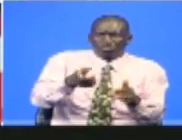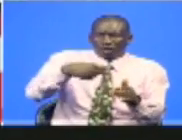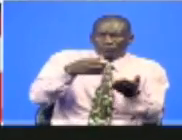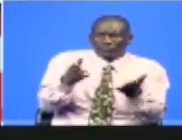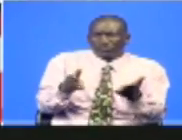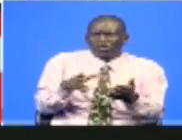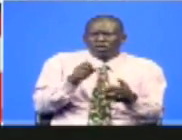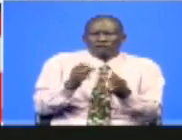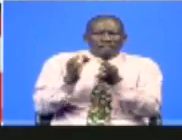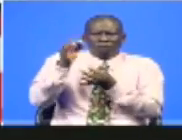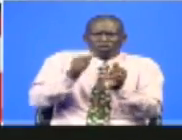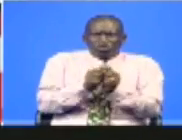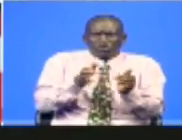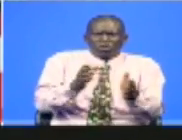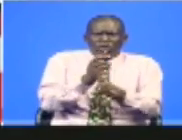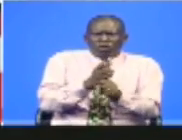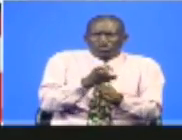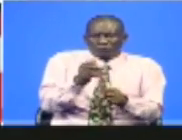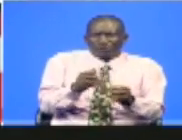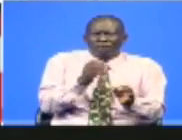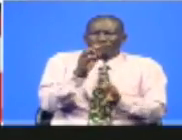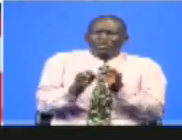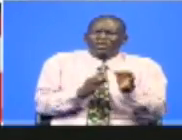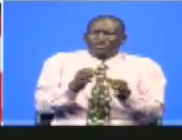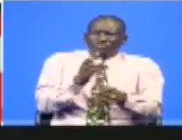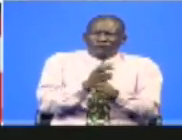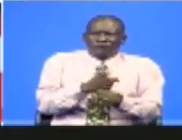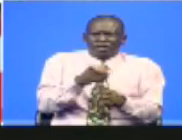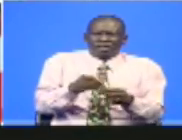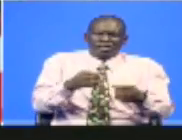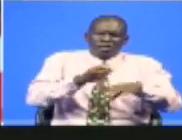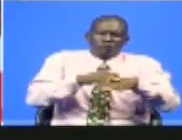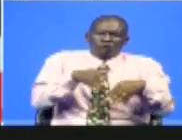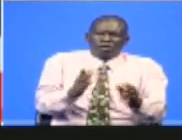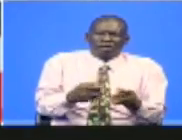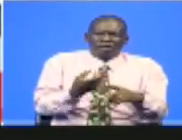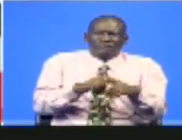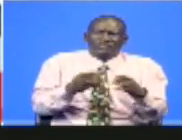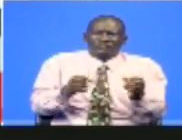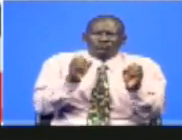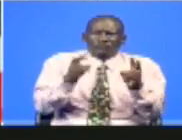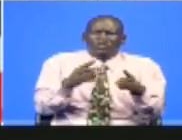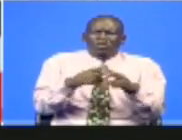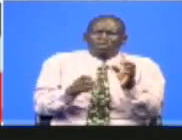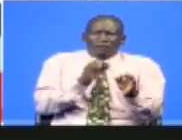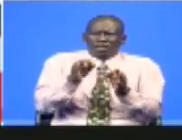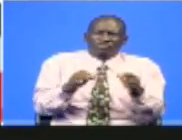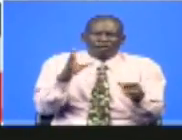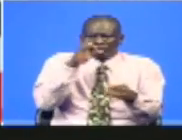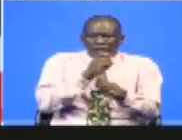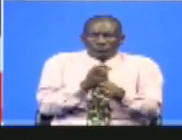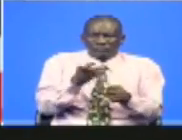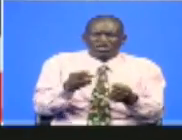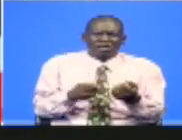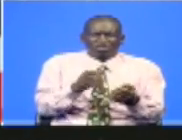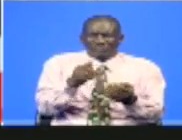will depend with the way he will use it. If he will use it correctly, then it's okay. But if he will misuse it, then